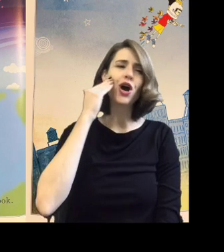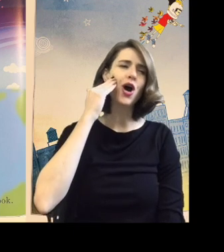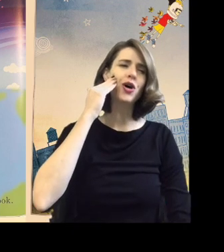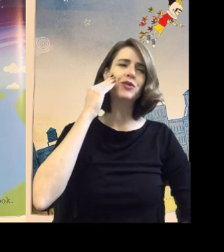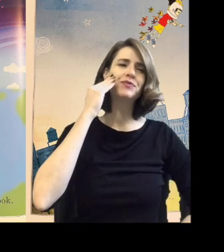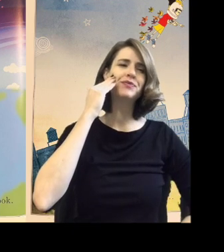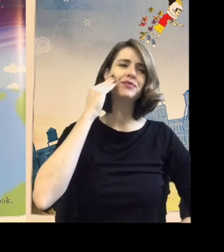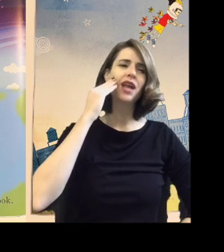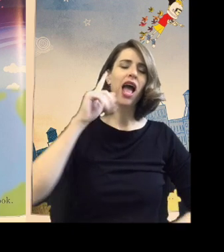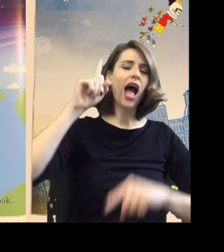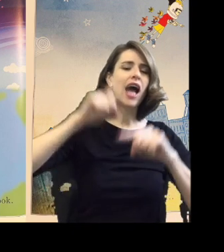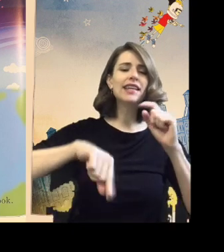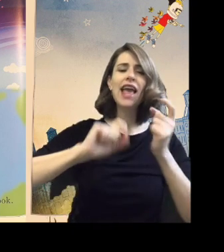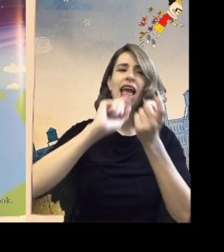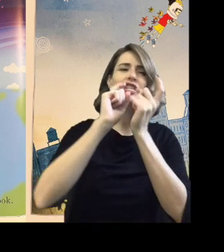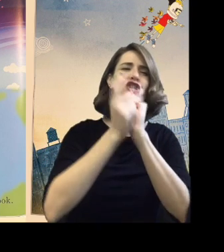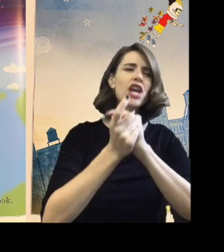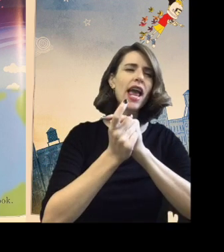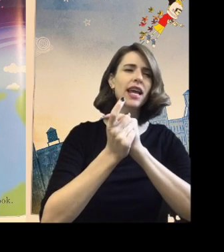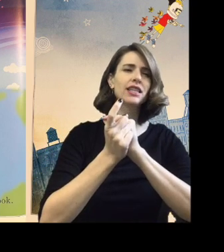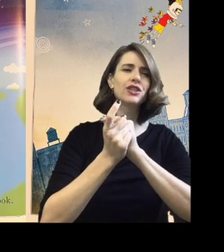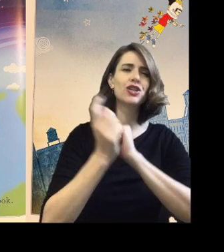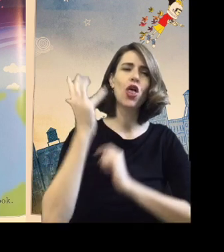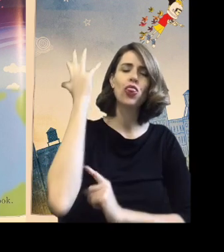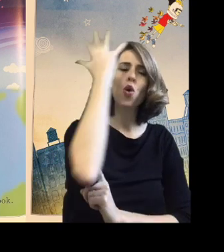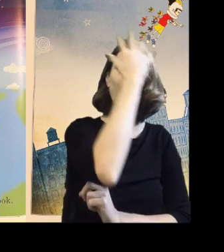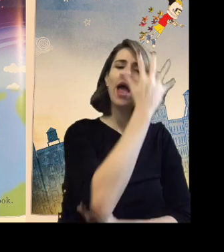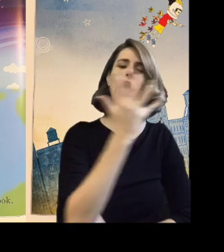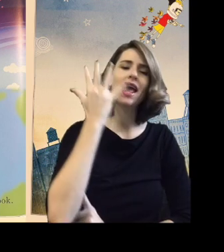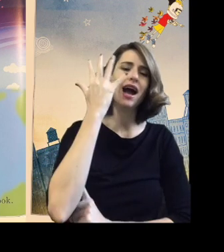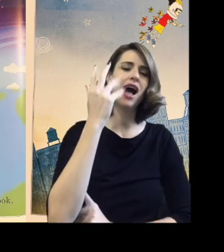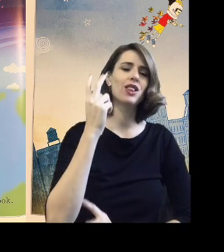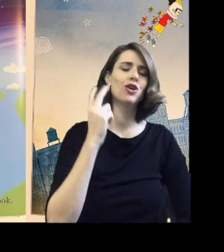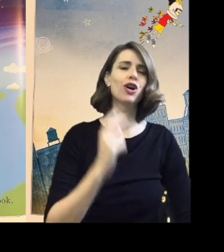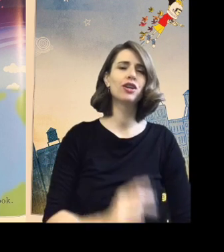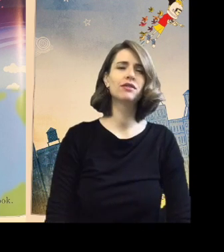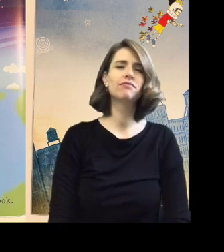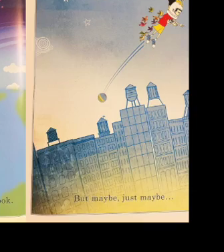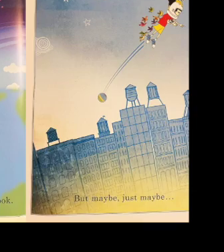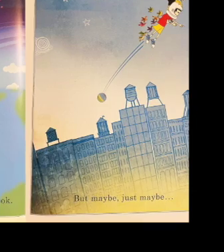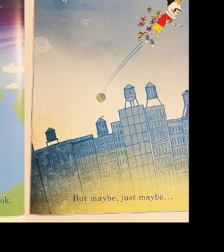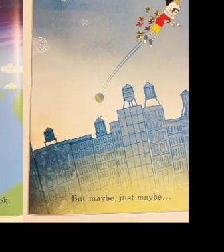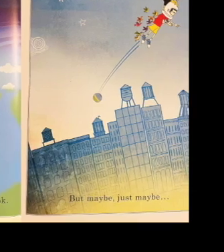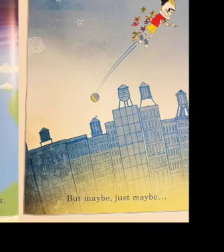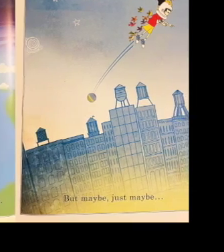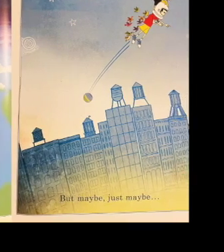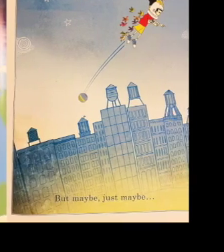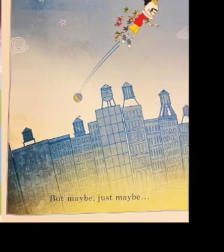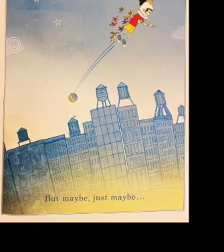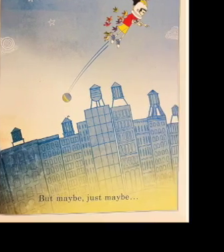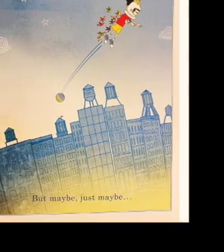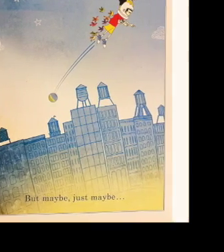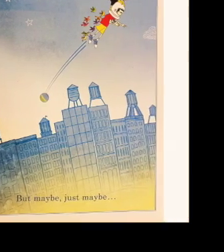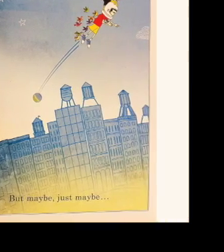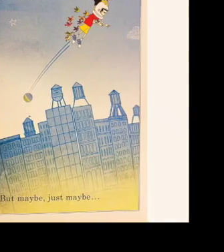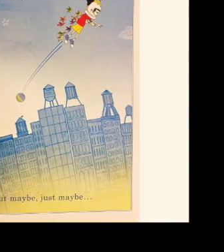I know, I can't change the way I look.